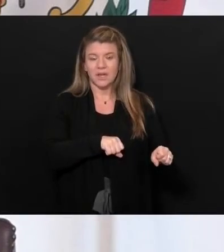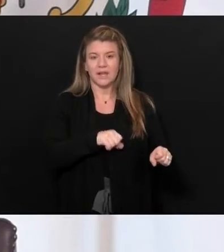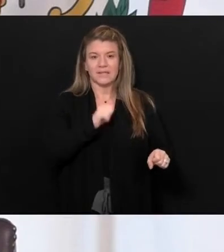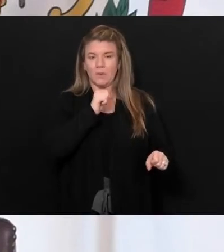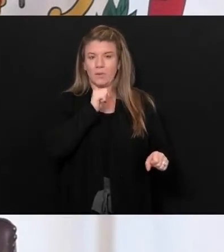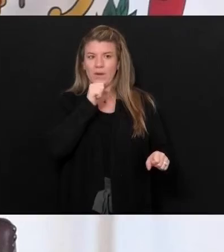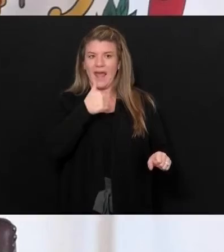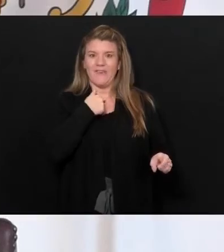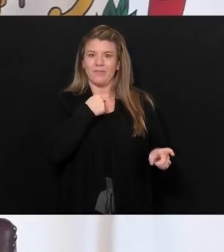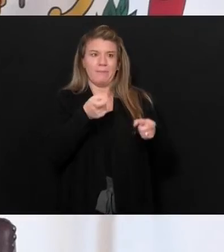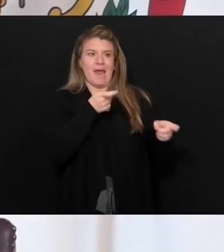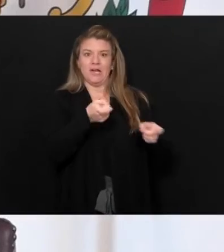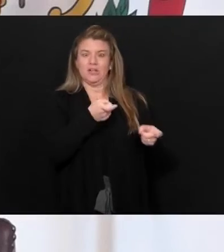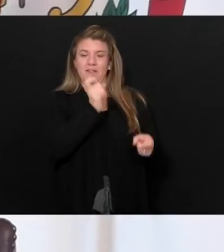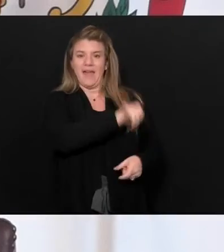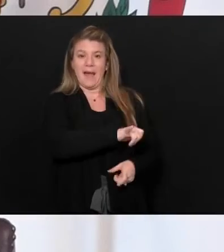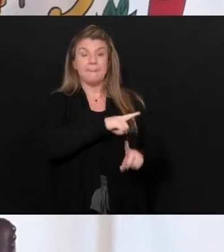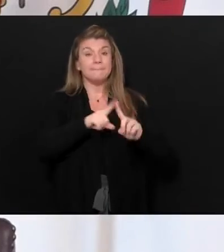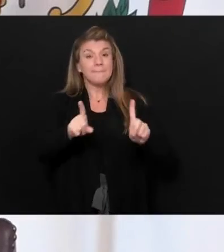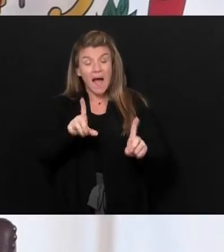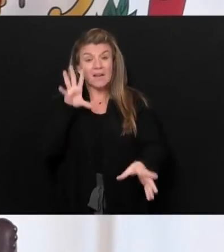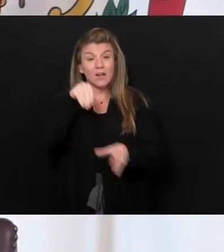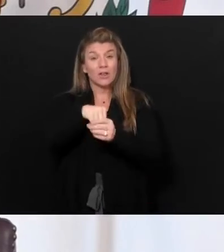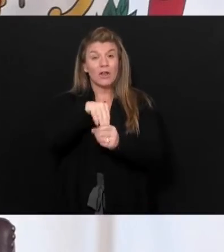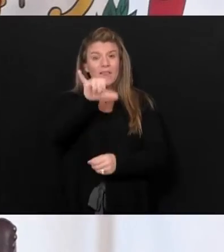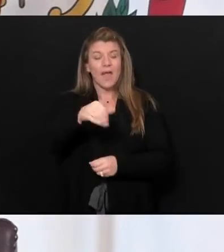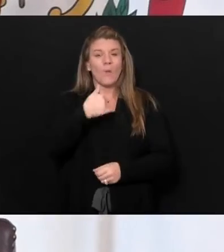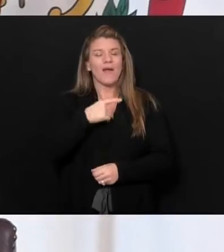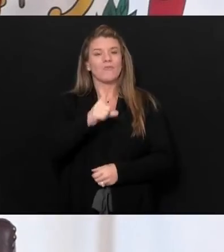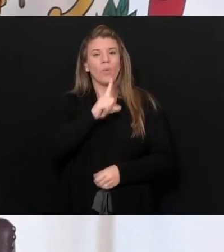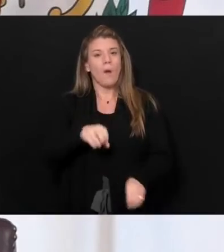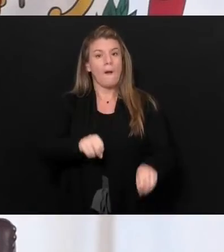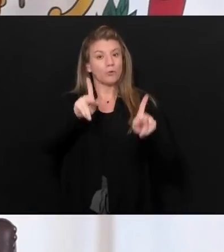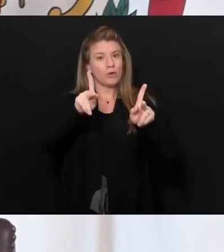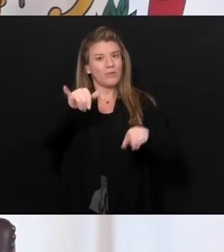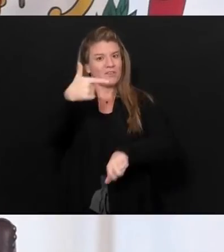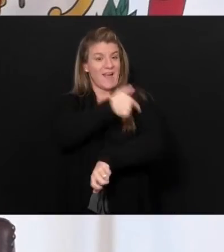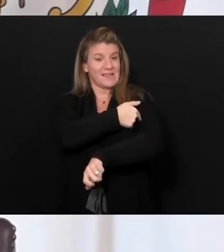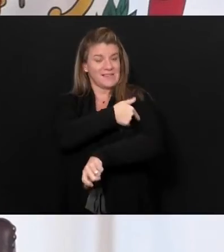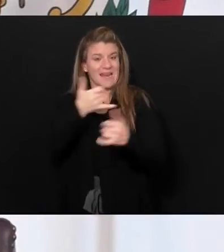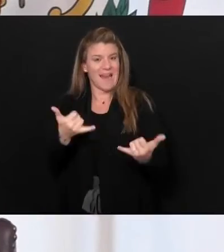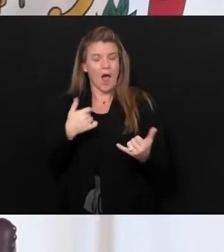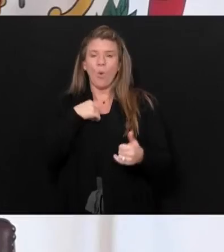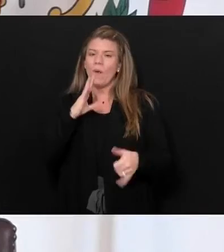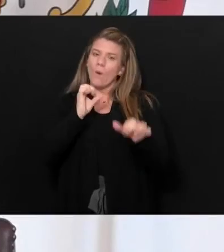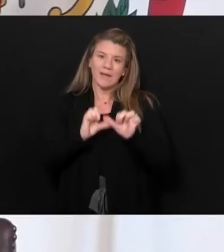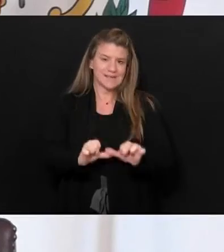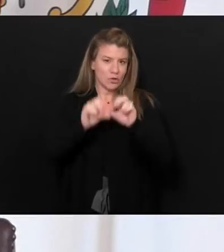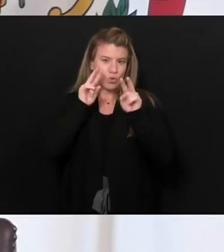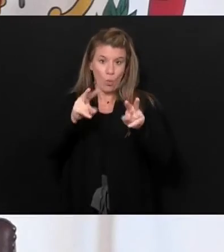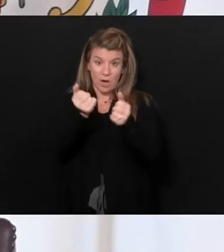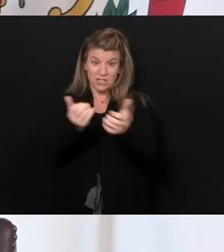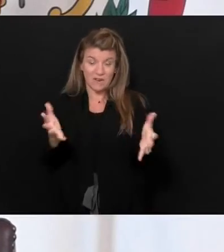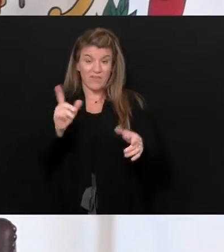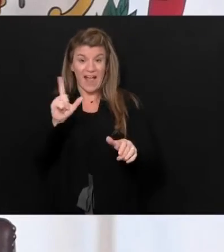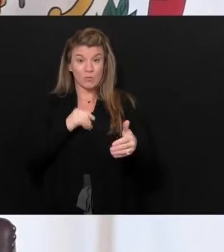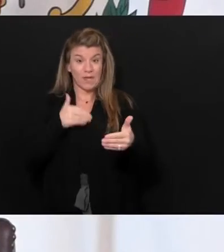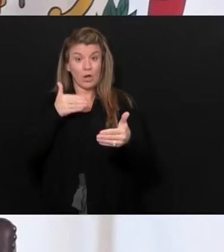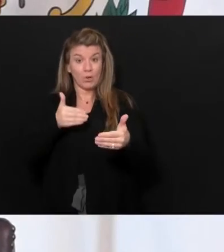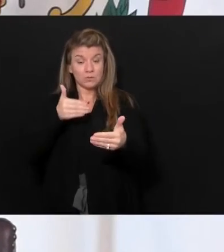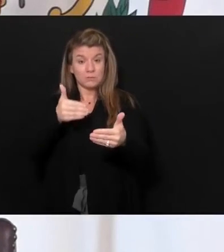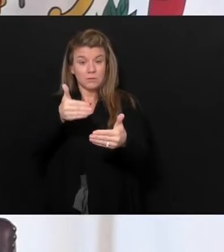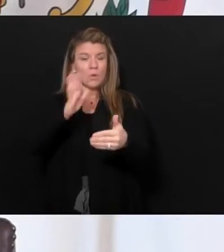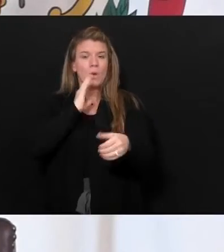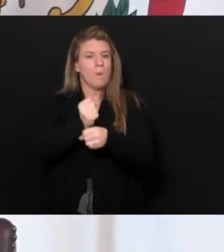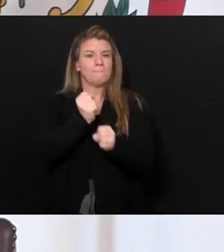unmanageable beyond belief. But with all that, we do have a real opportunity with this vaccine. We'll continue to watch, and if we get closer, we'll make the